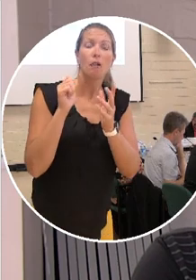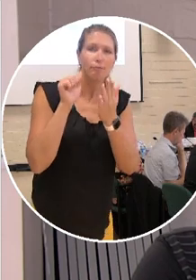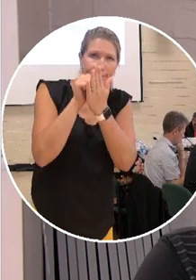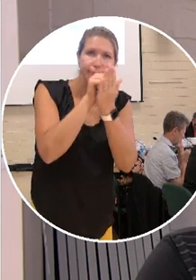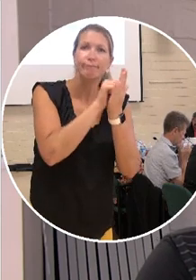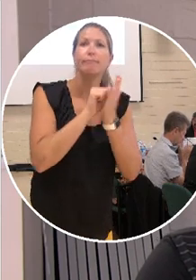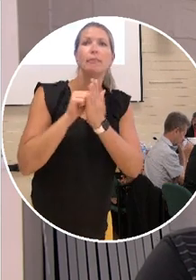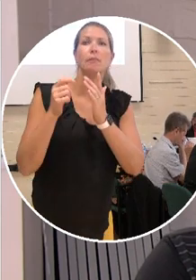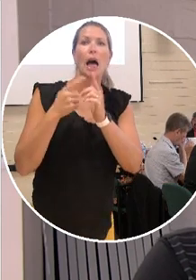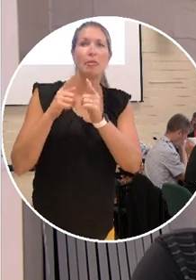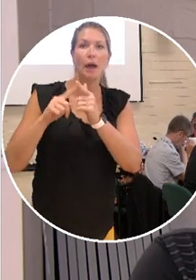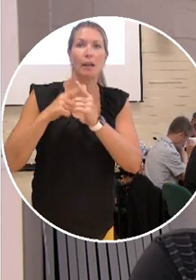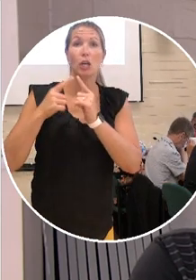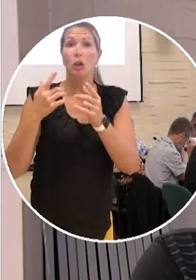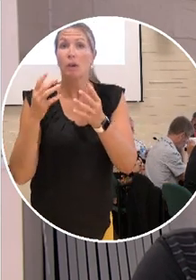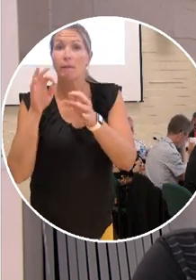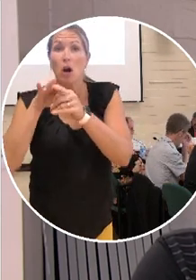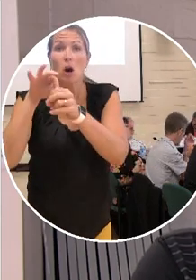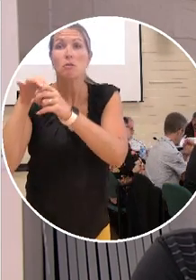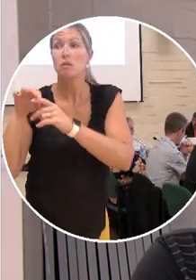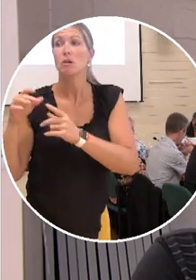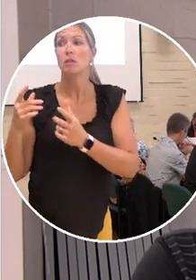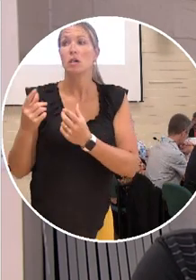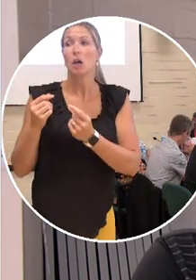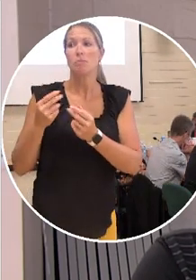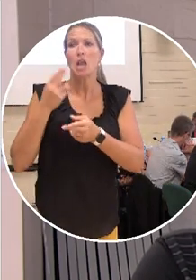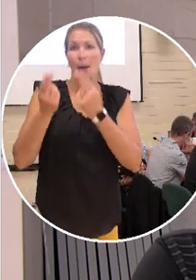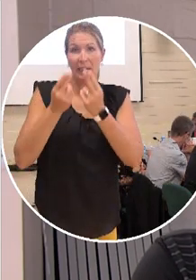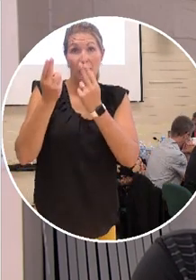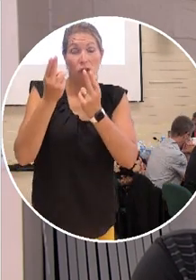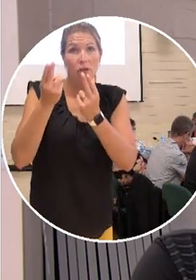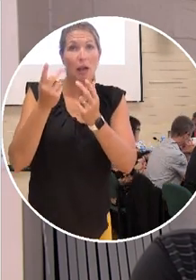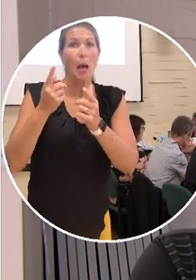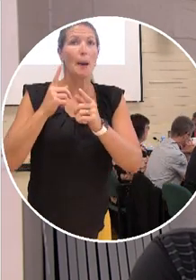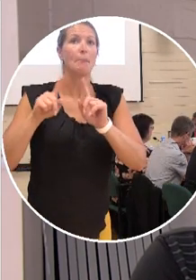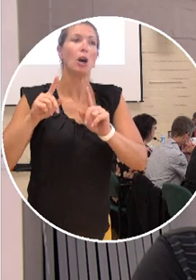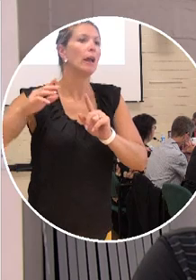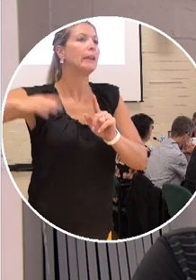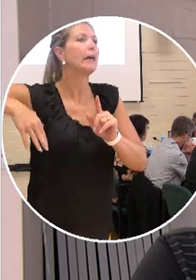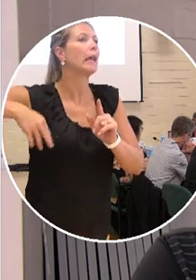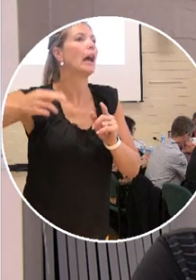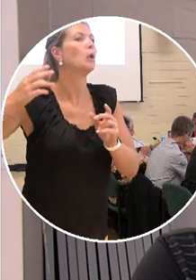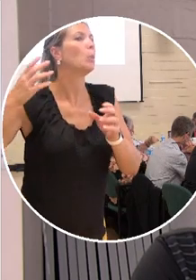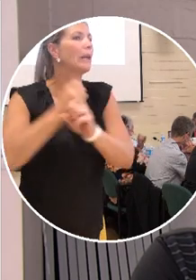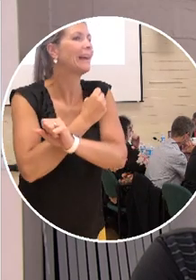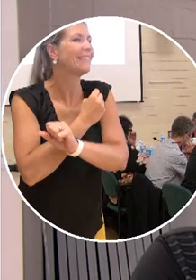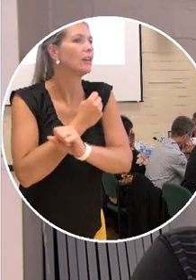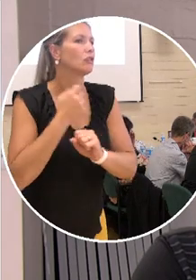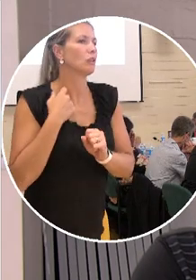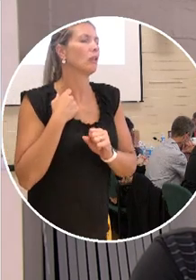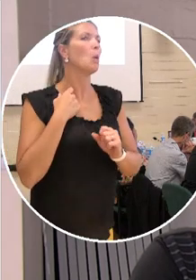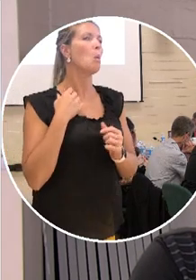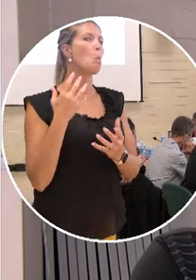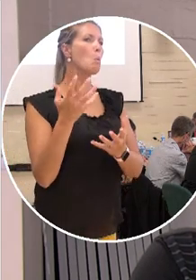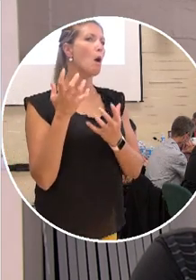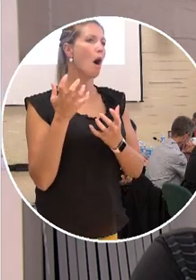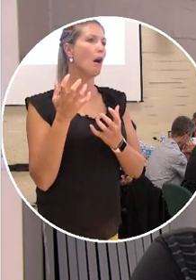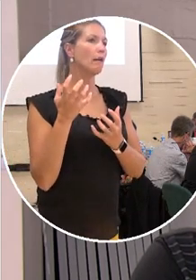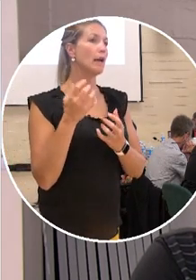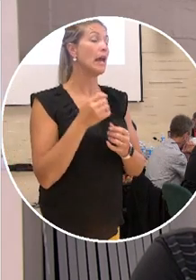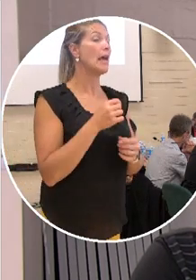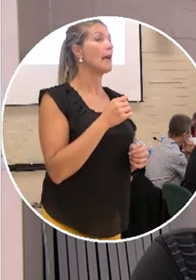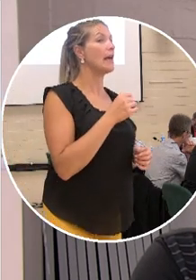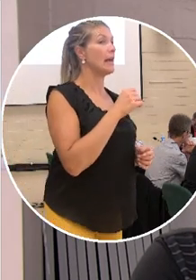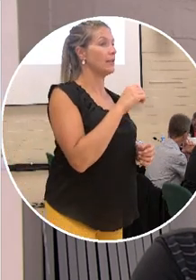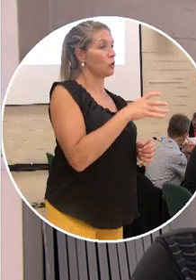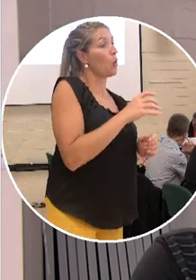is something else. And I think that it should be worded that if one is to win a nomination, then it can be a leave